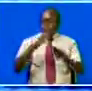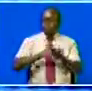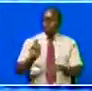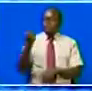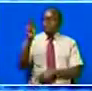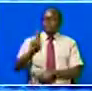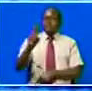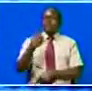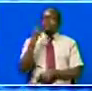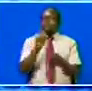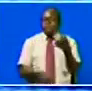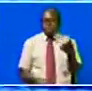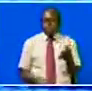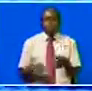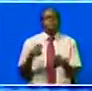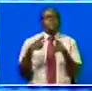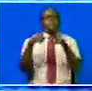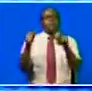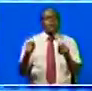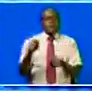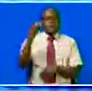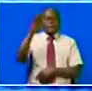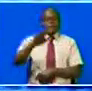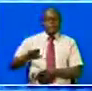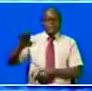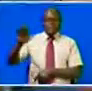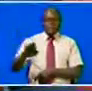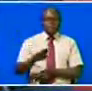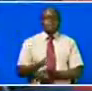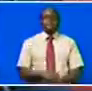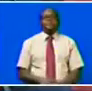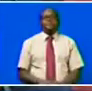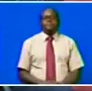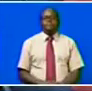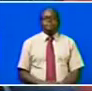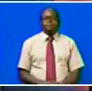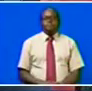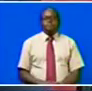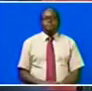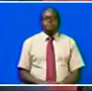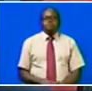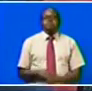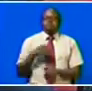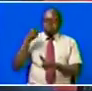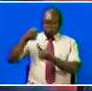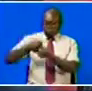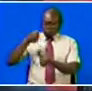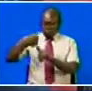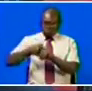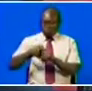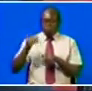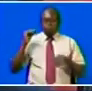Rais Uhuru Kenyatta. Wamesema hayo leo katika majengo ya Bunge la Taifa. The war on corruption